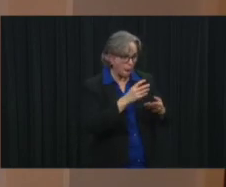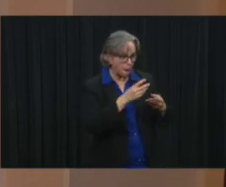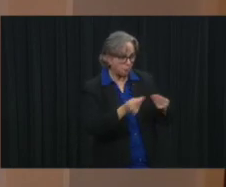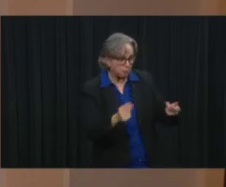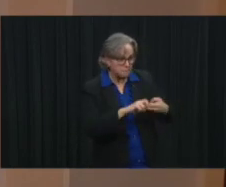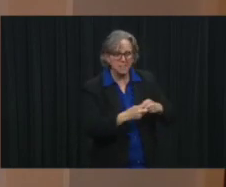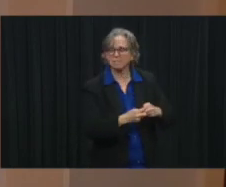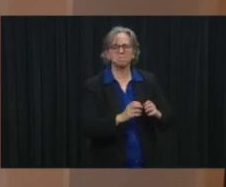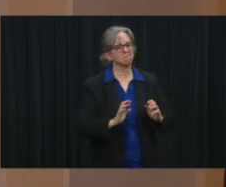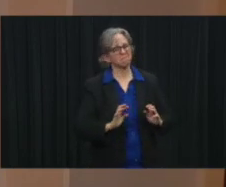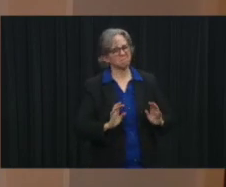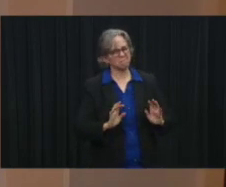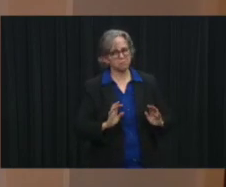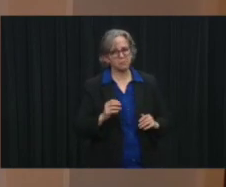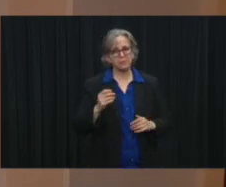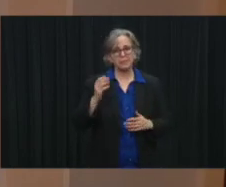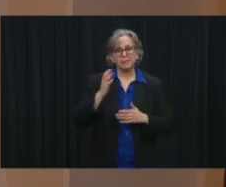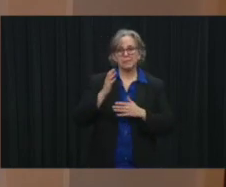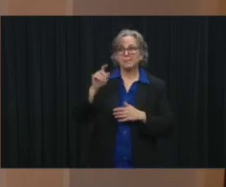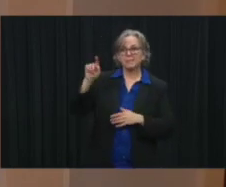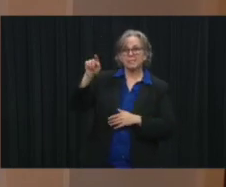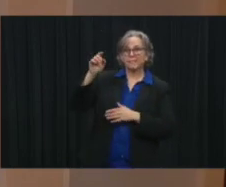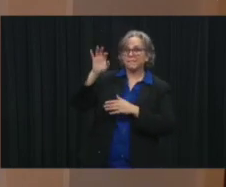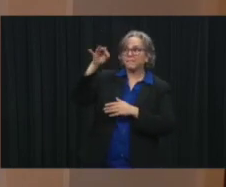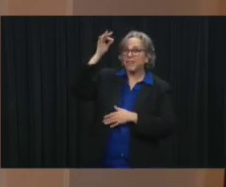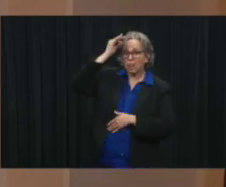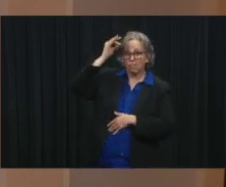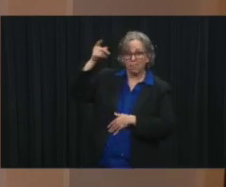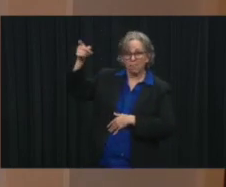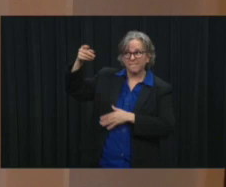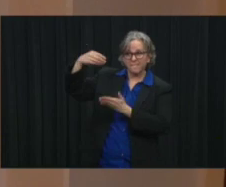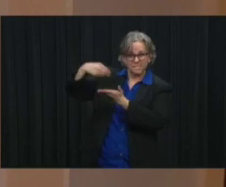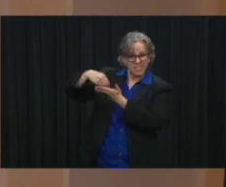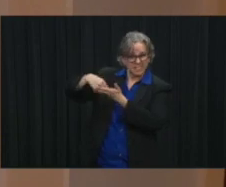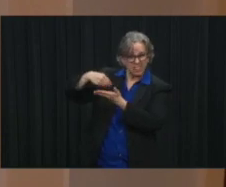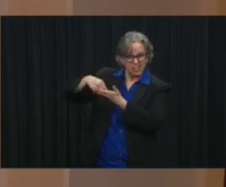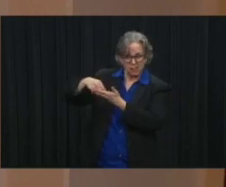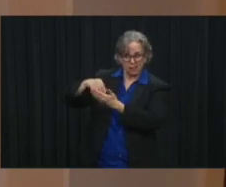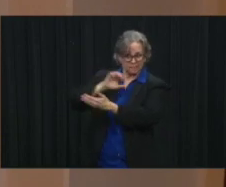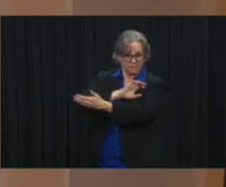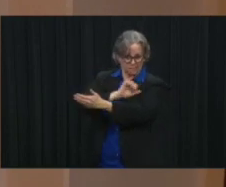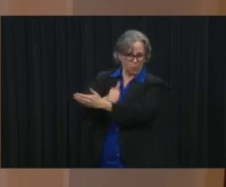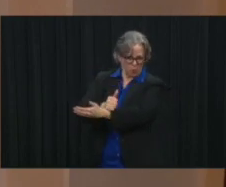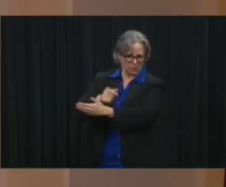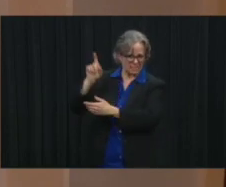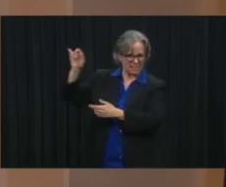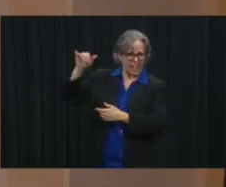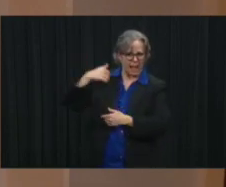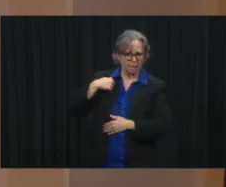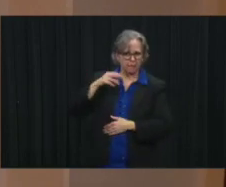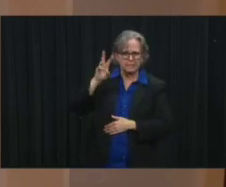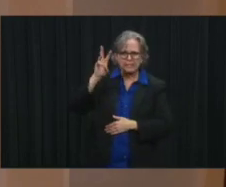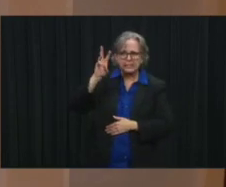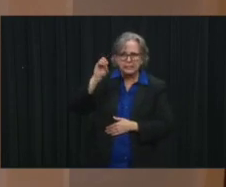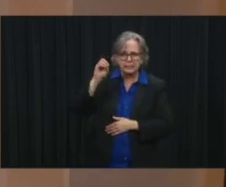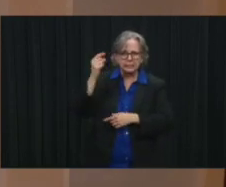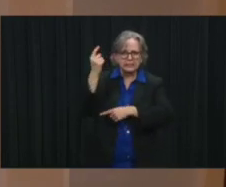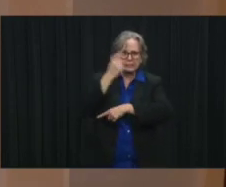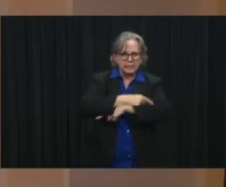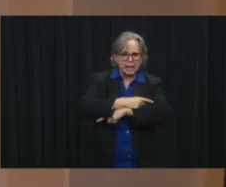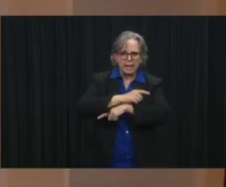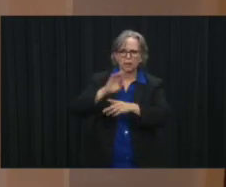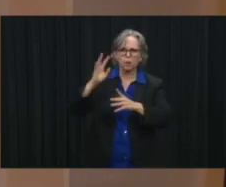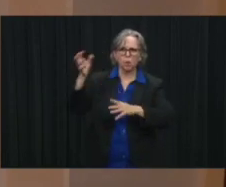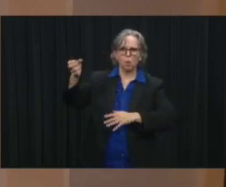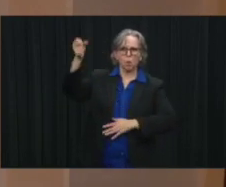Federal Housing Financing Authority that we have set up there, a 60-day moratorium on foreclosures